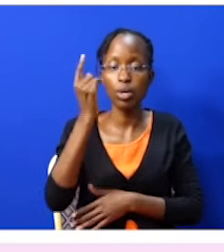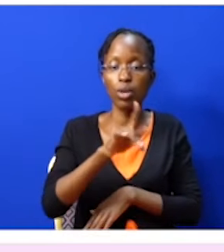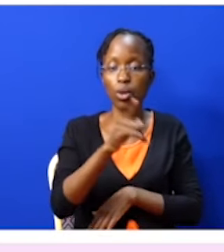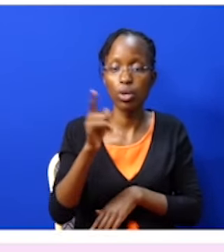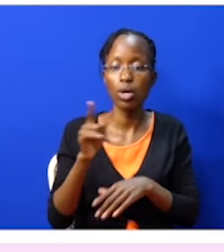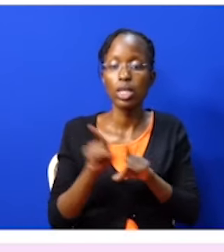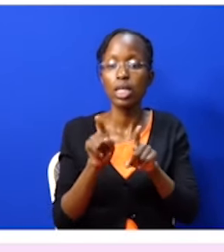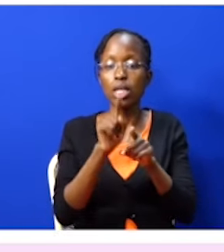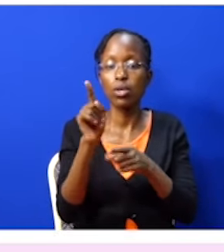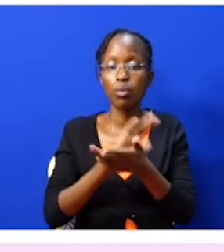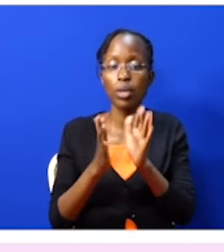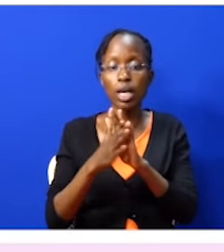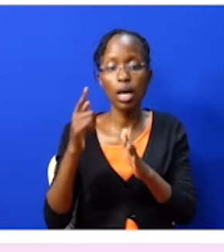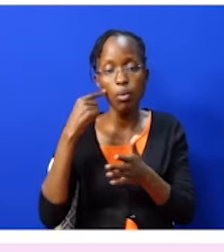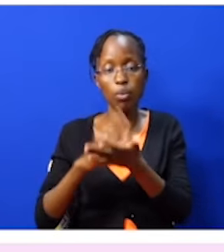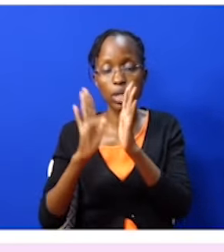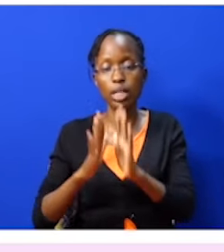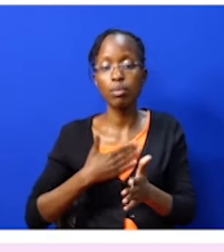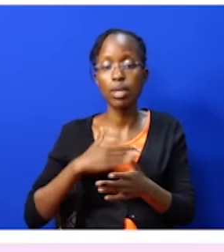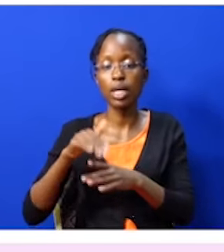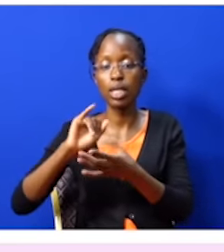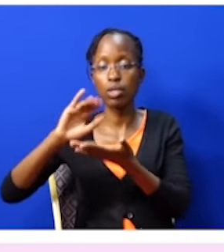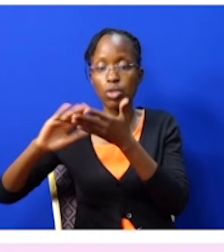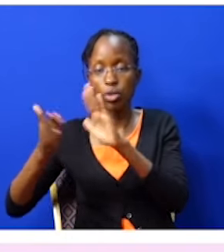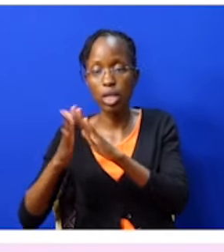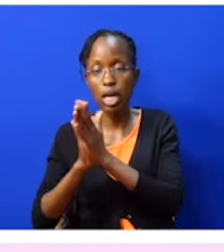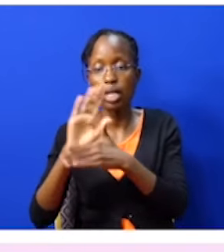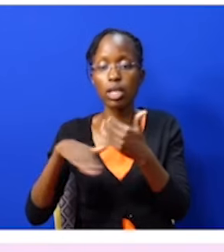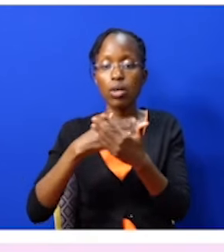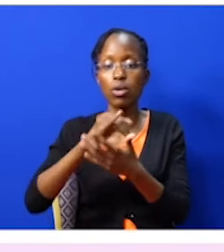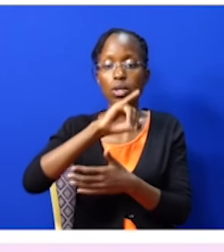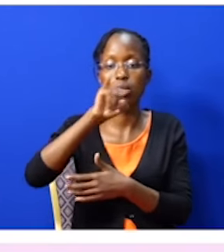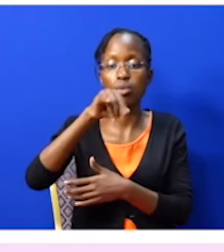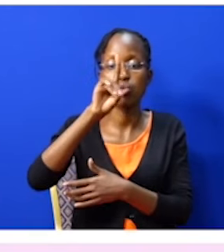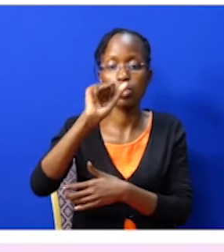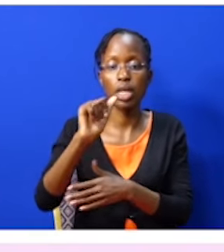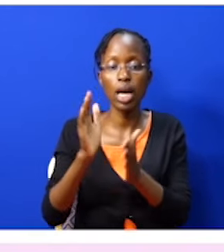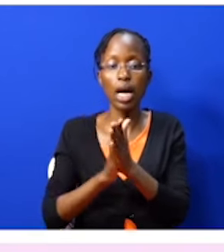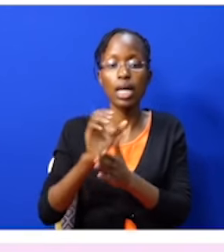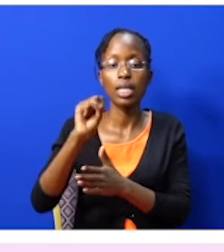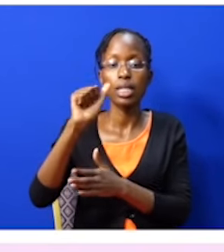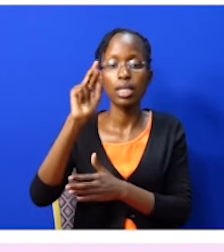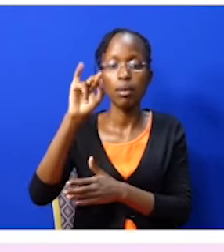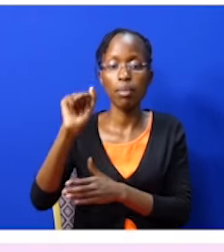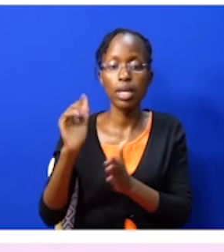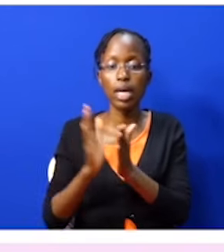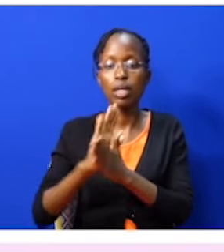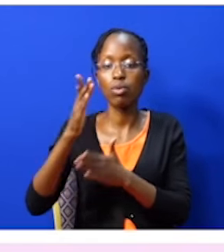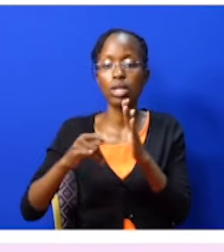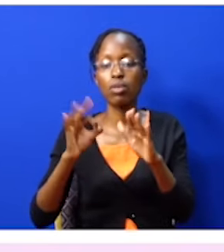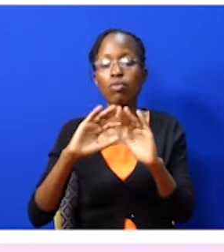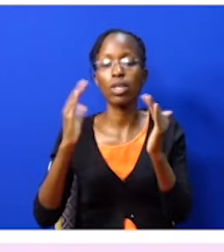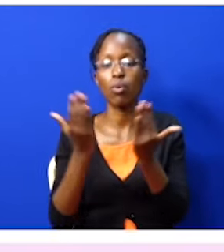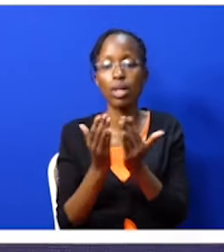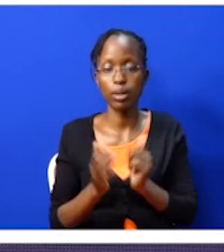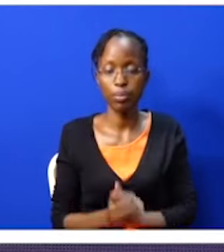you, and you will be my witnesses in Jerusalem and in all Judea and Samaria and to the ends of